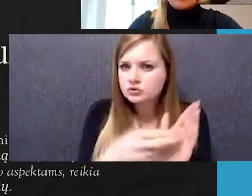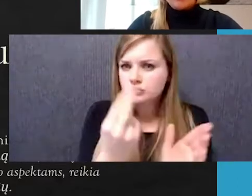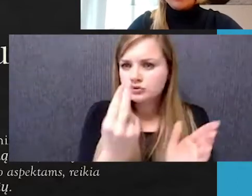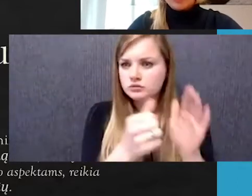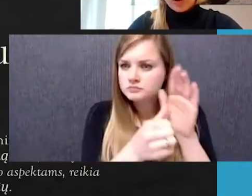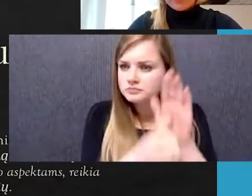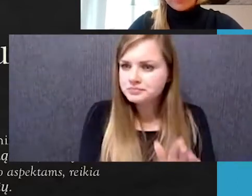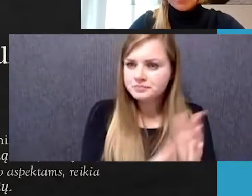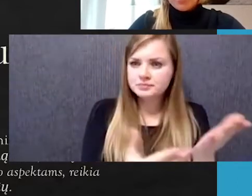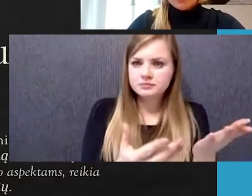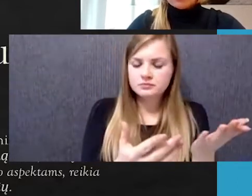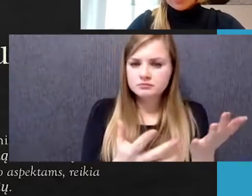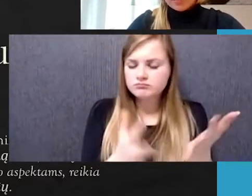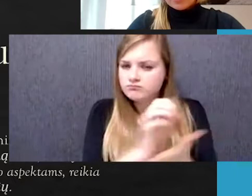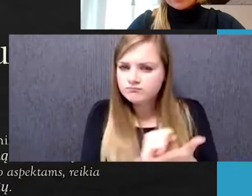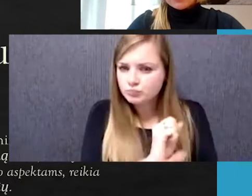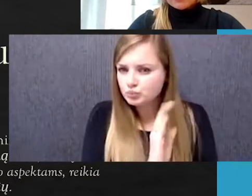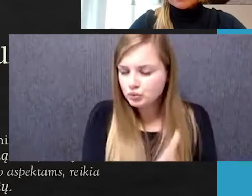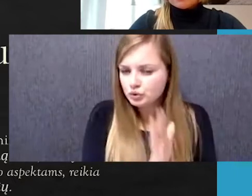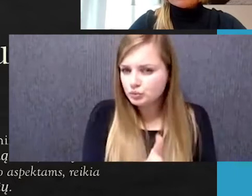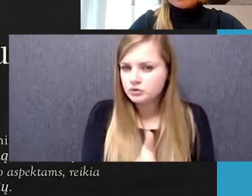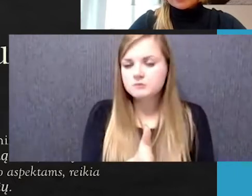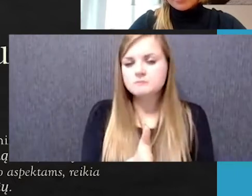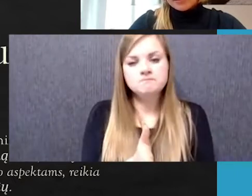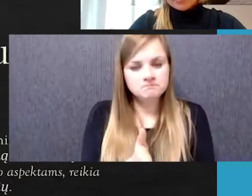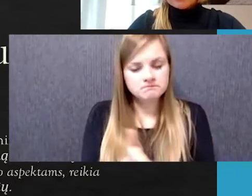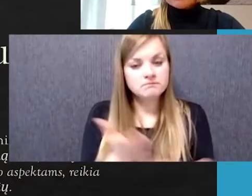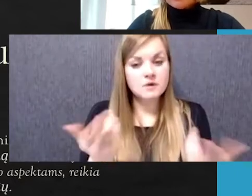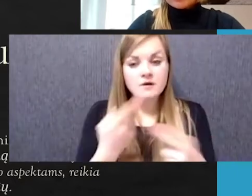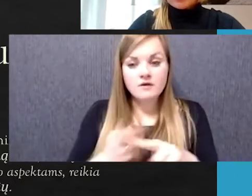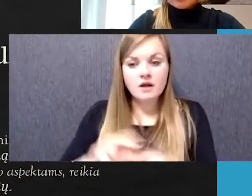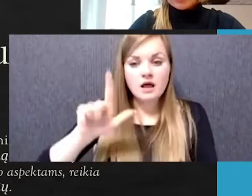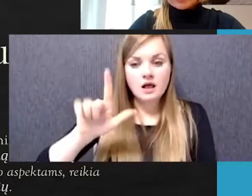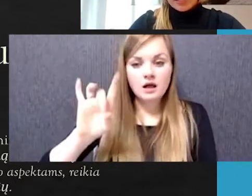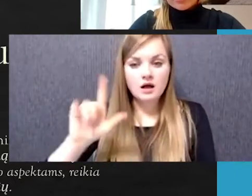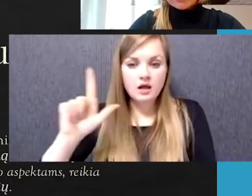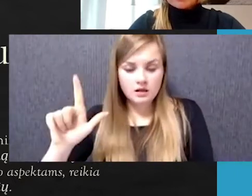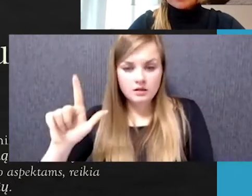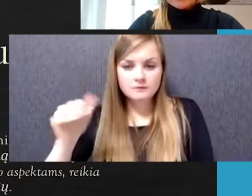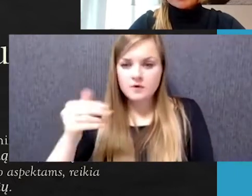hatred, urge to kill them,